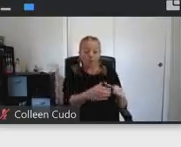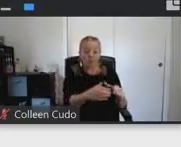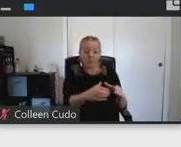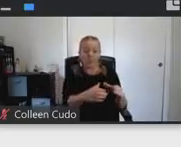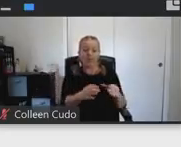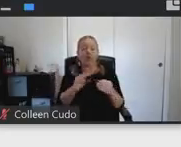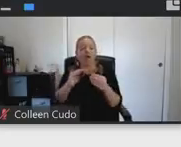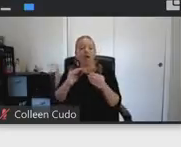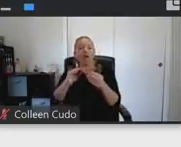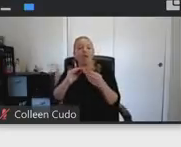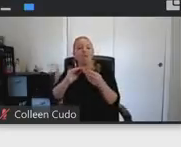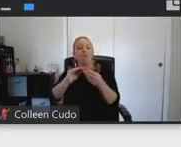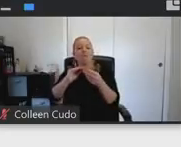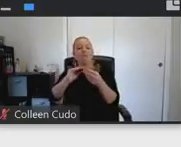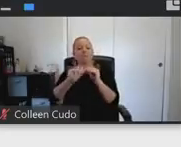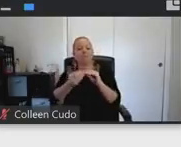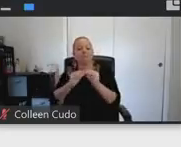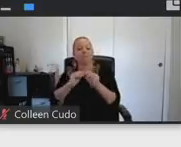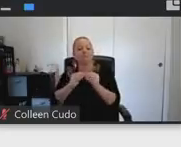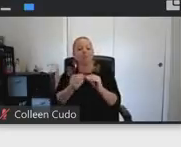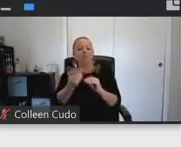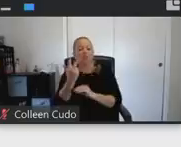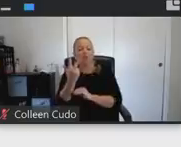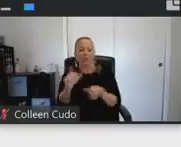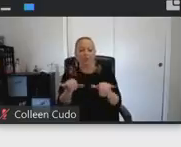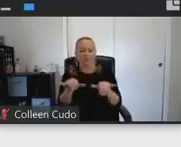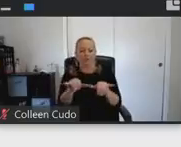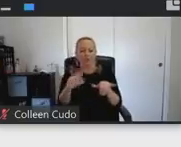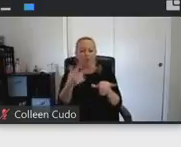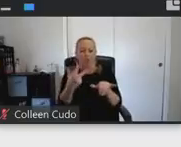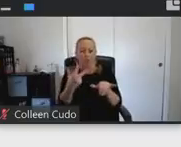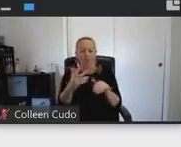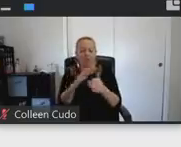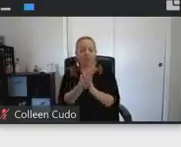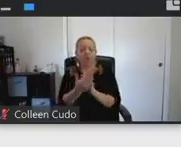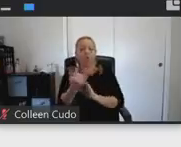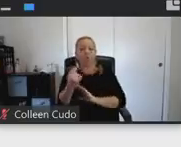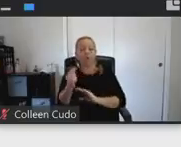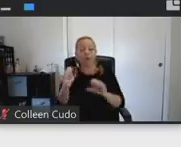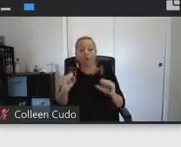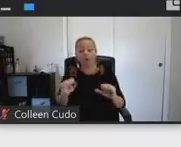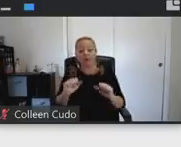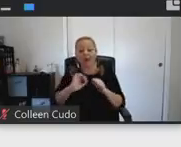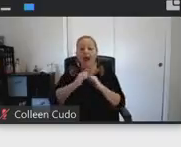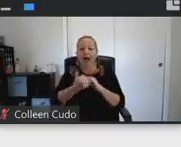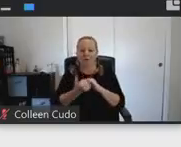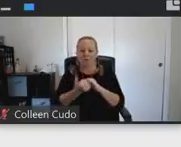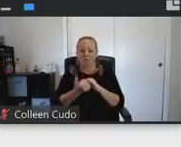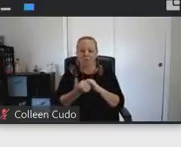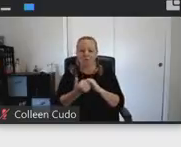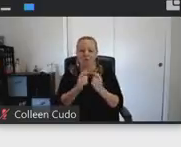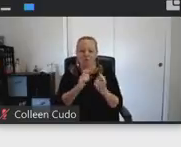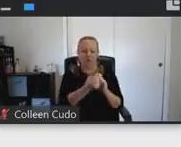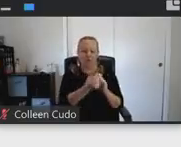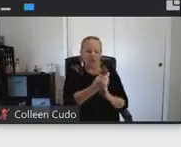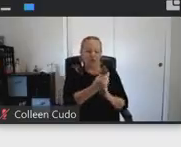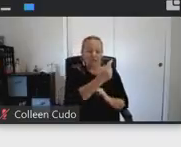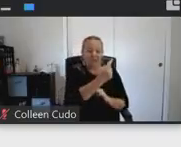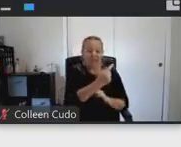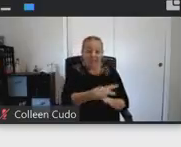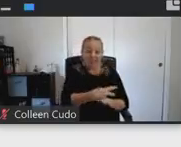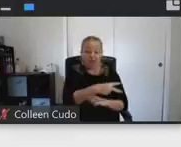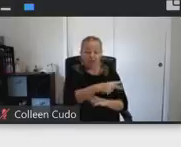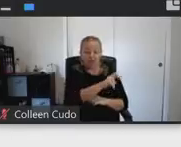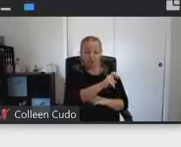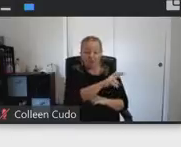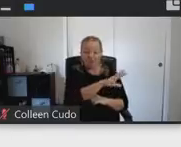3 could have become green by seeing a change that was essentially half, going from 250 cases to